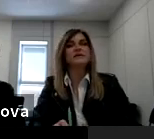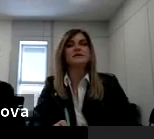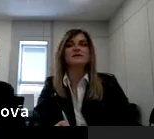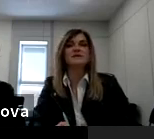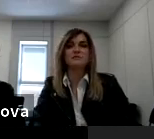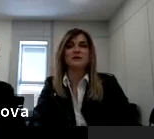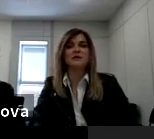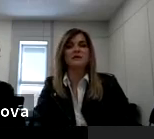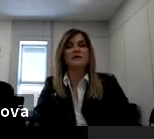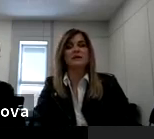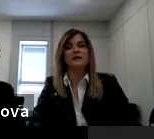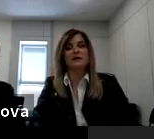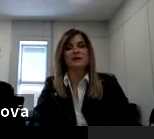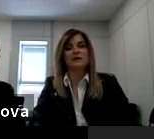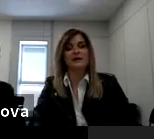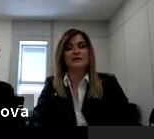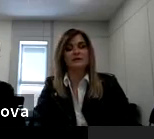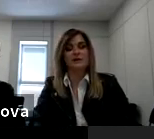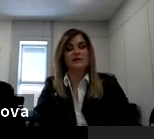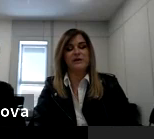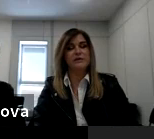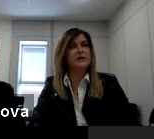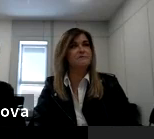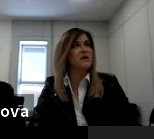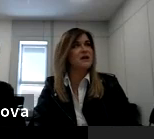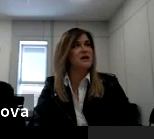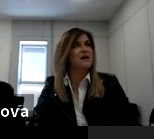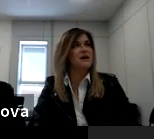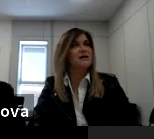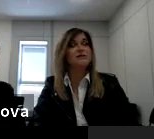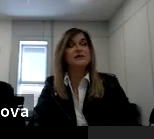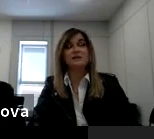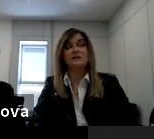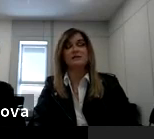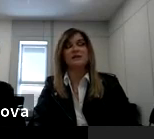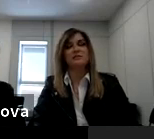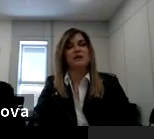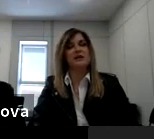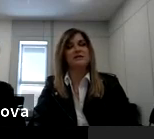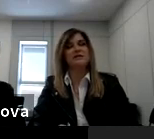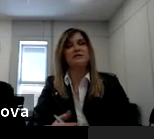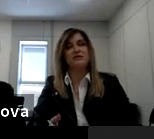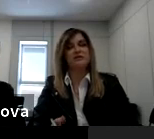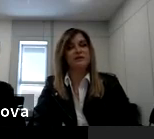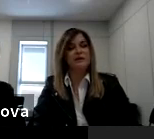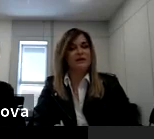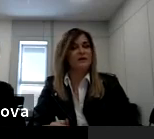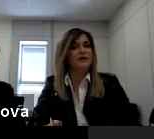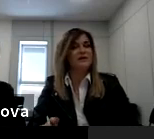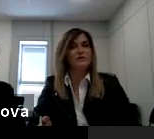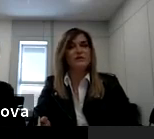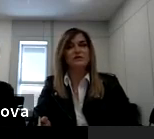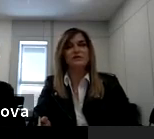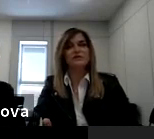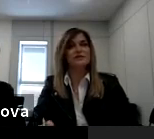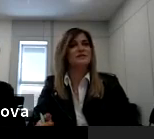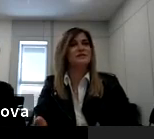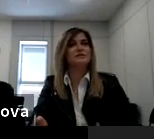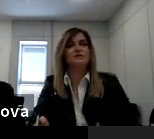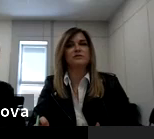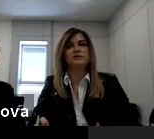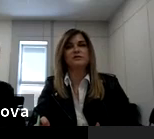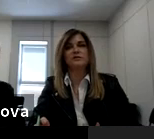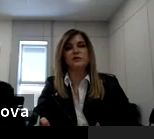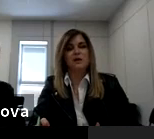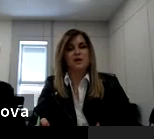very simple and a very reasonable in price solution when you want, you